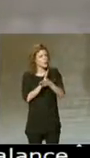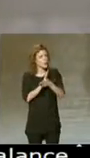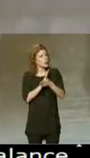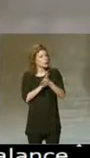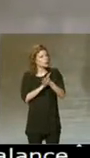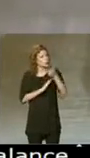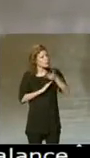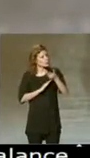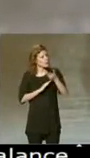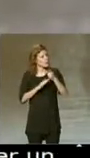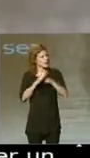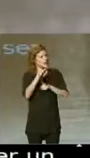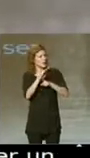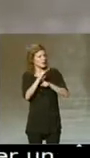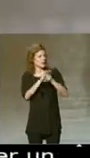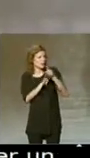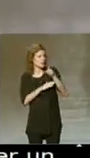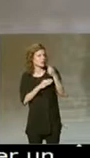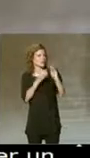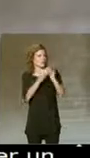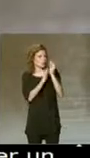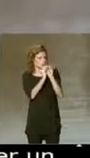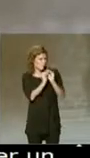and income. Therefore,